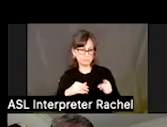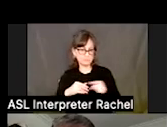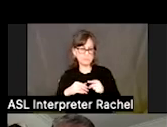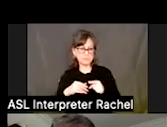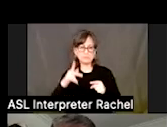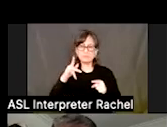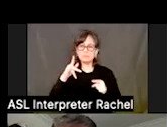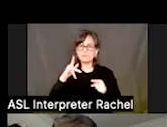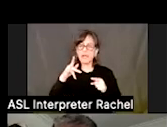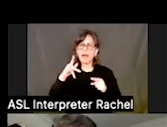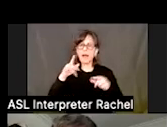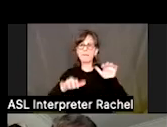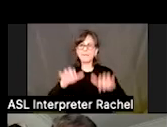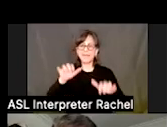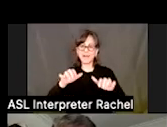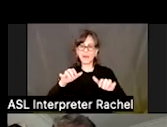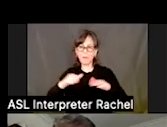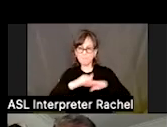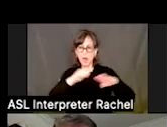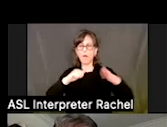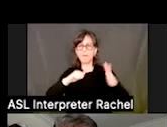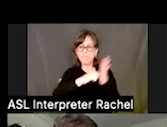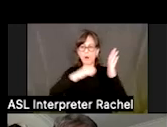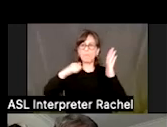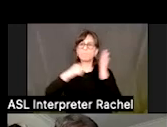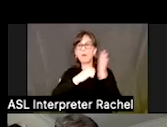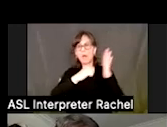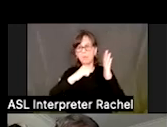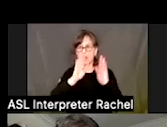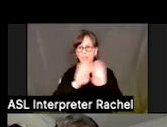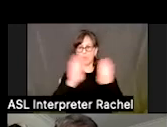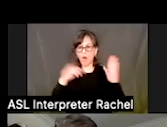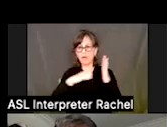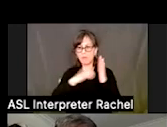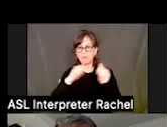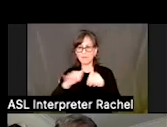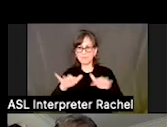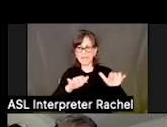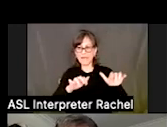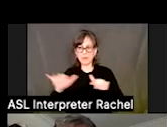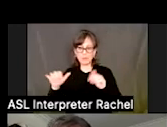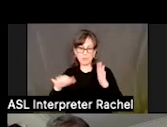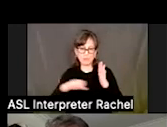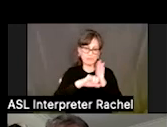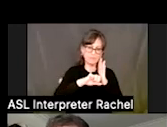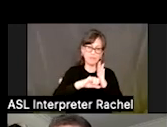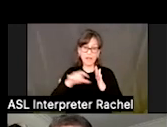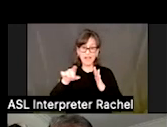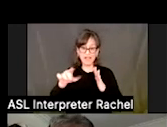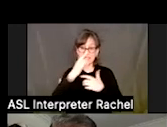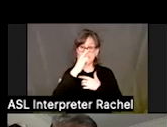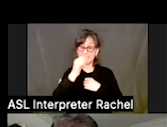Piano bounced up and hit the wall 4 or 5 inches above. Next slide. So this one is